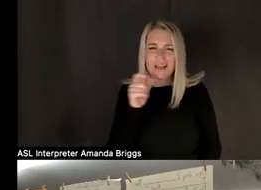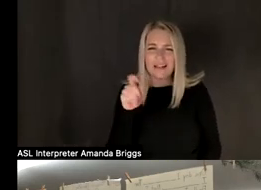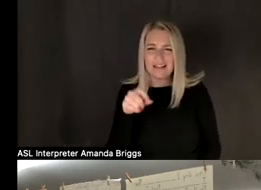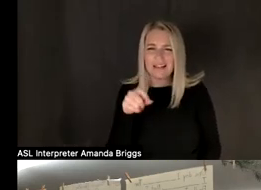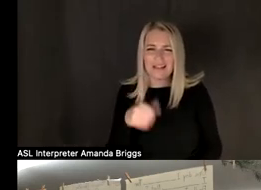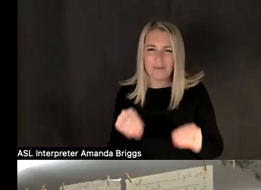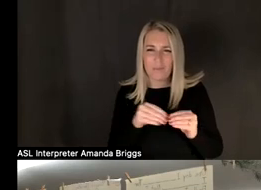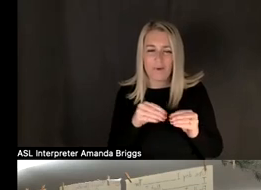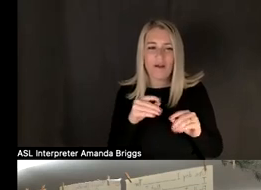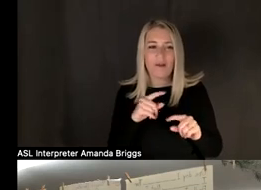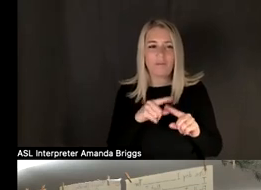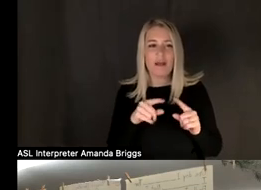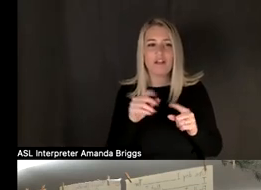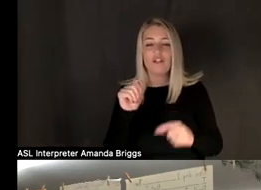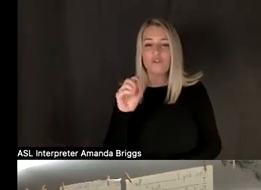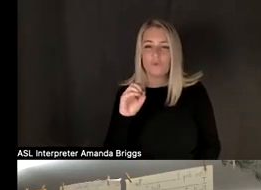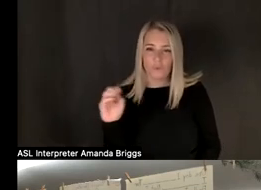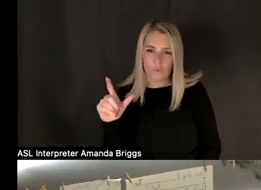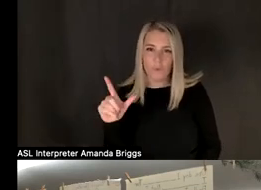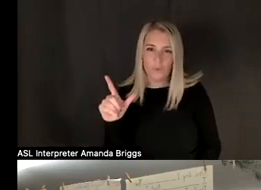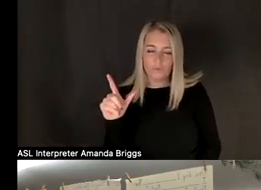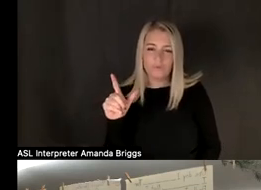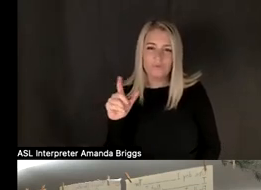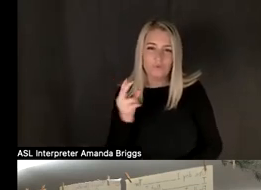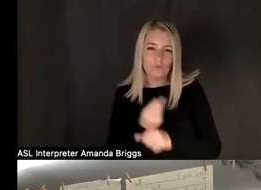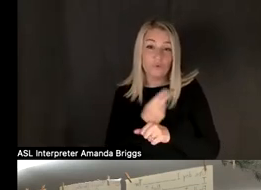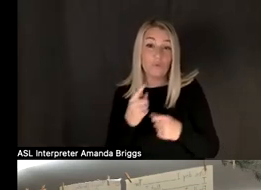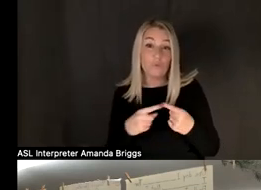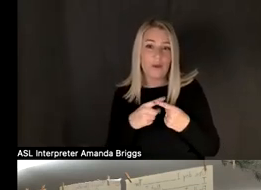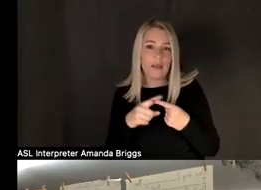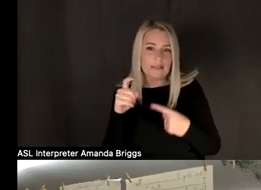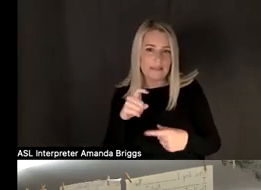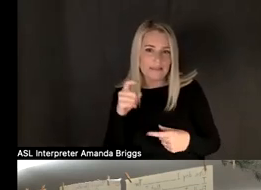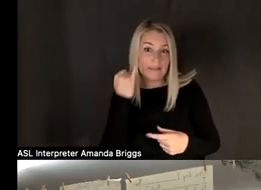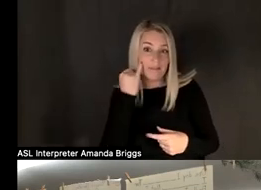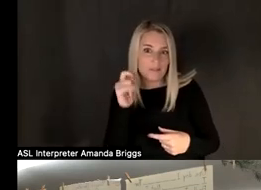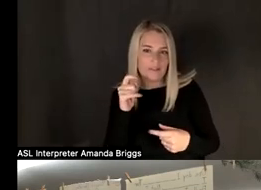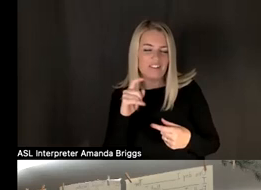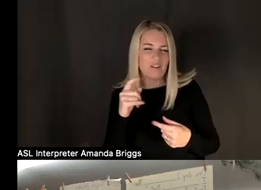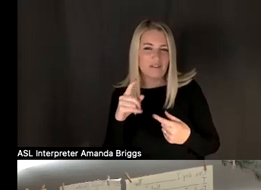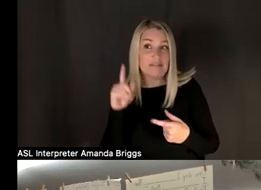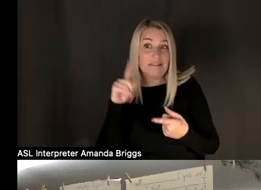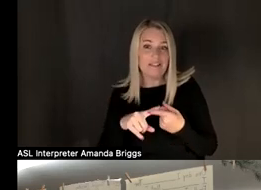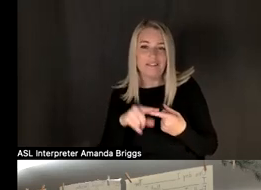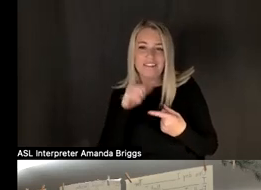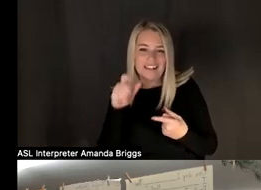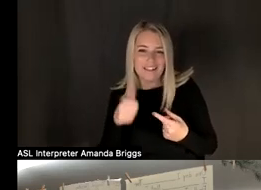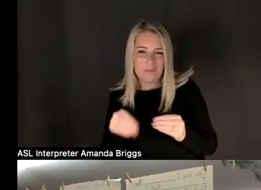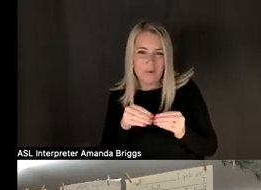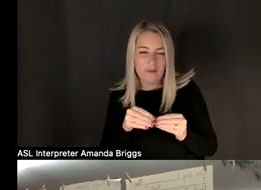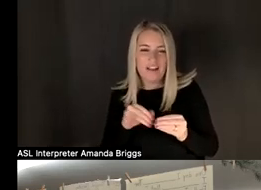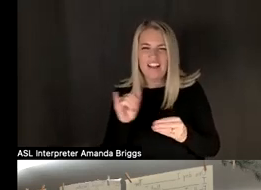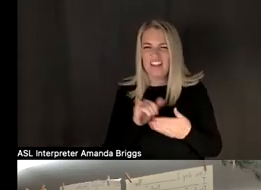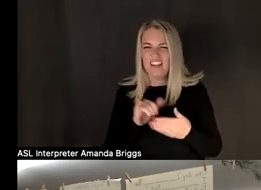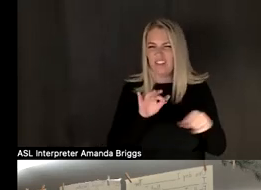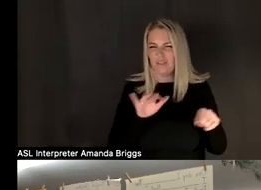Yep. tool to use when you need it until you don't need it anymore. Just like those spelling, the sound lines, they won't need those tools forever, right?